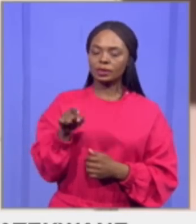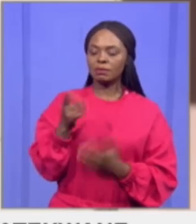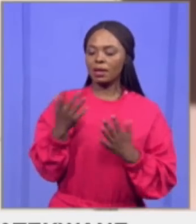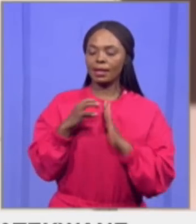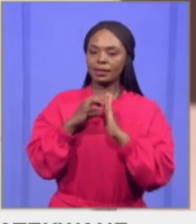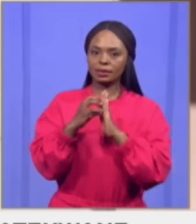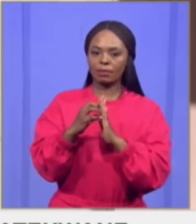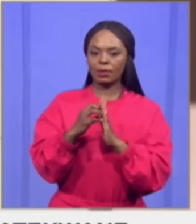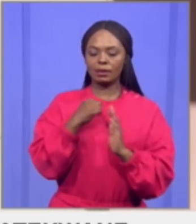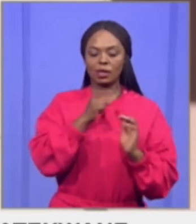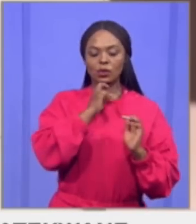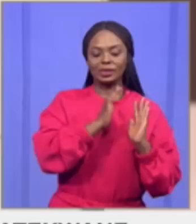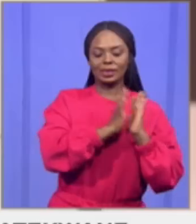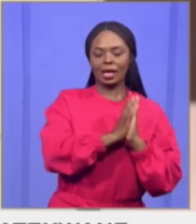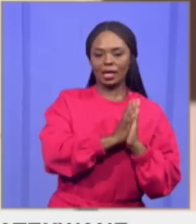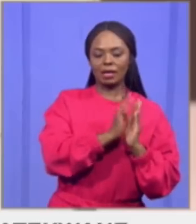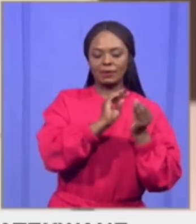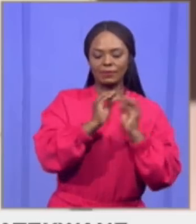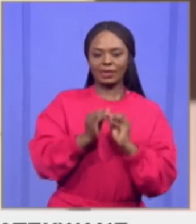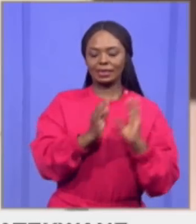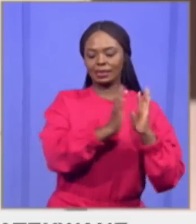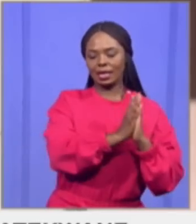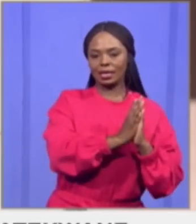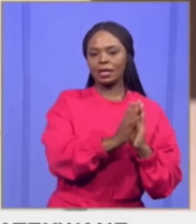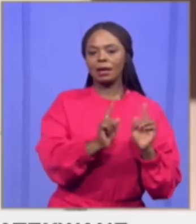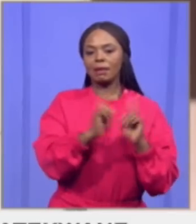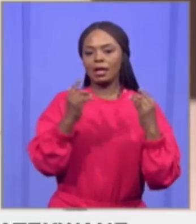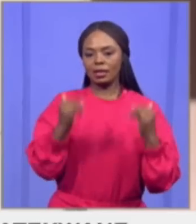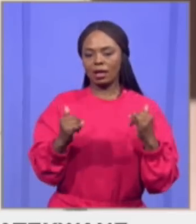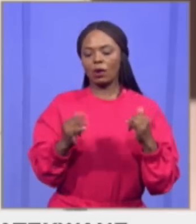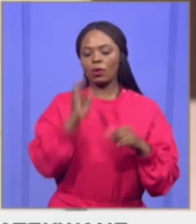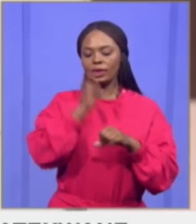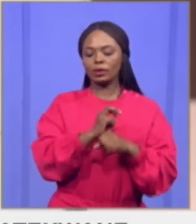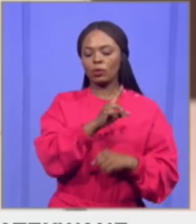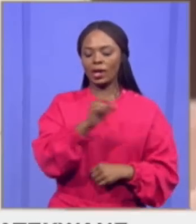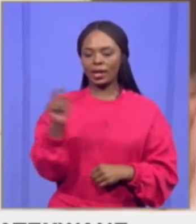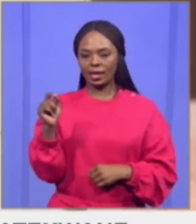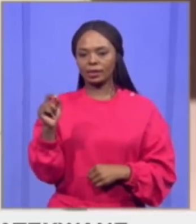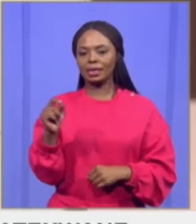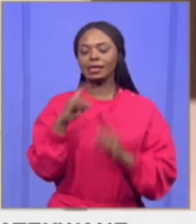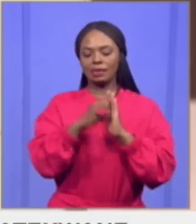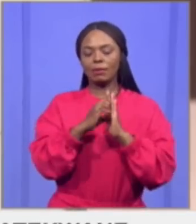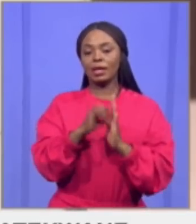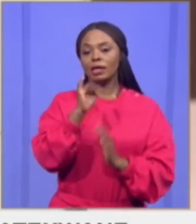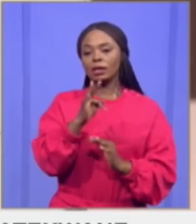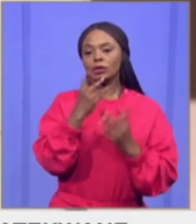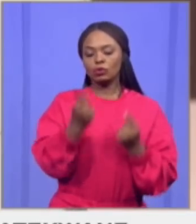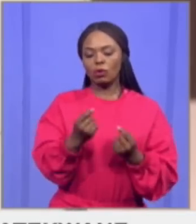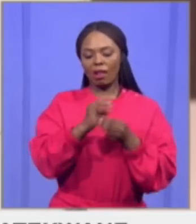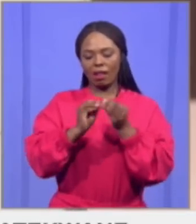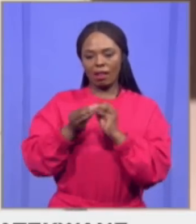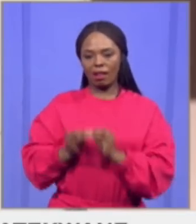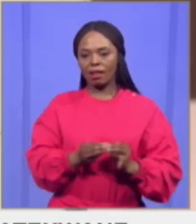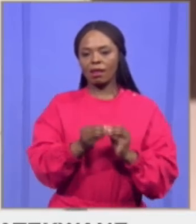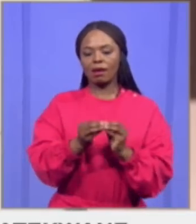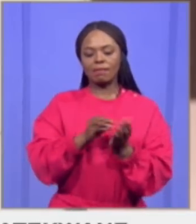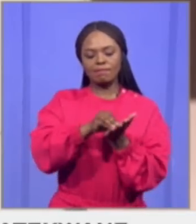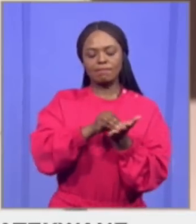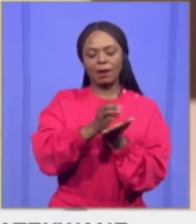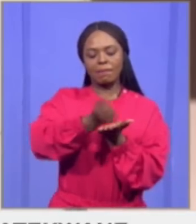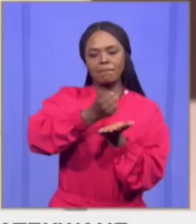no ke etsa tse 10 ne no tjena na ha ke hola ho batla ke tse 100 mohlala ha se ke tsa tse 100 the way ke etsang ka teng ho tlameha ke